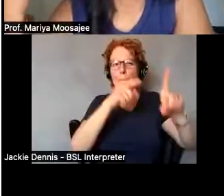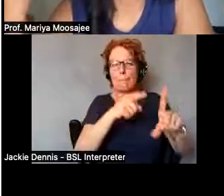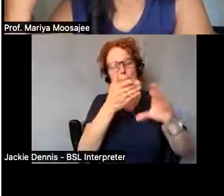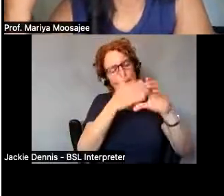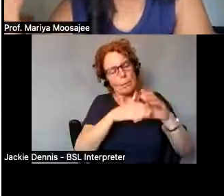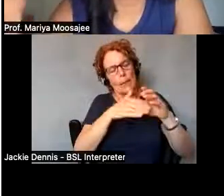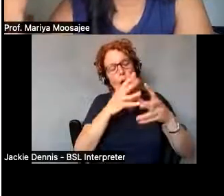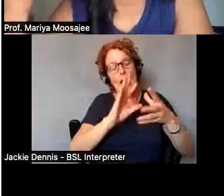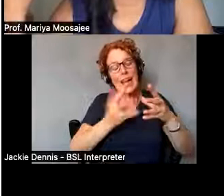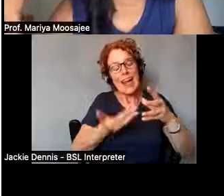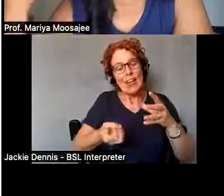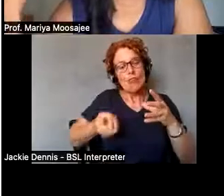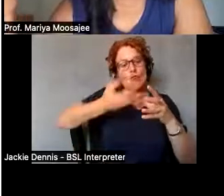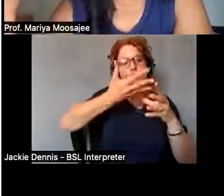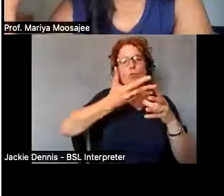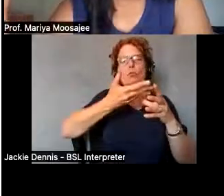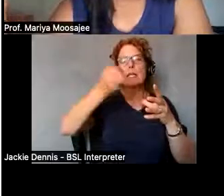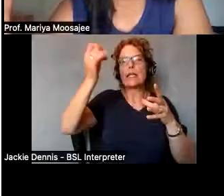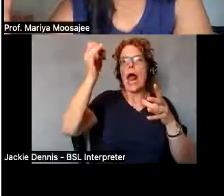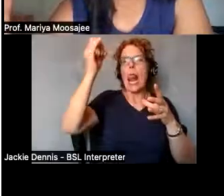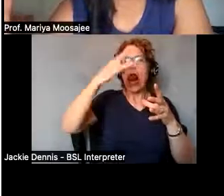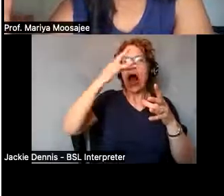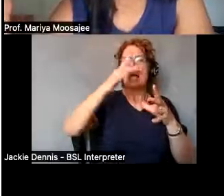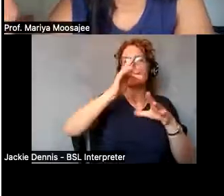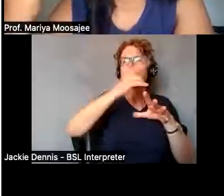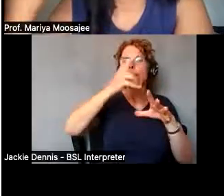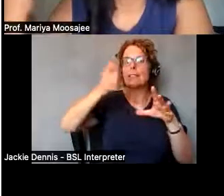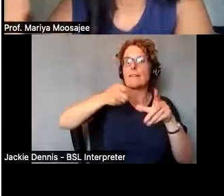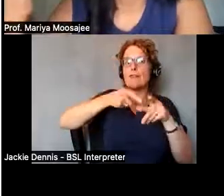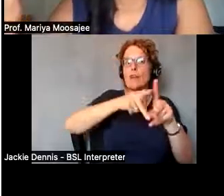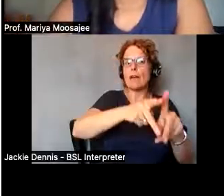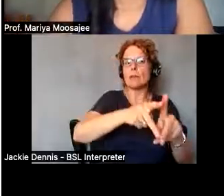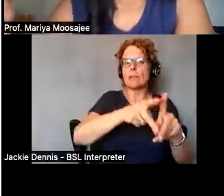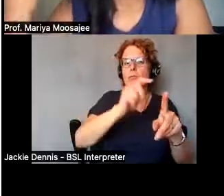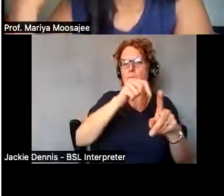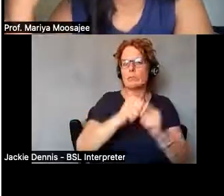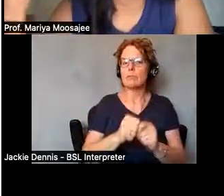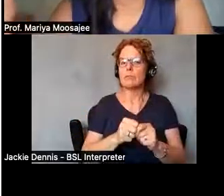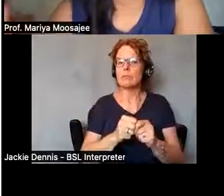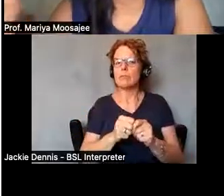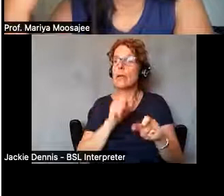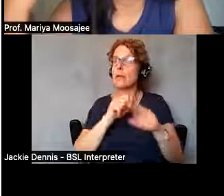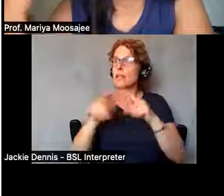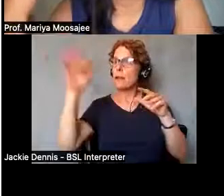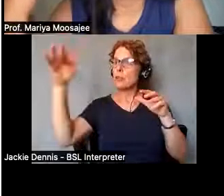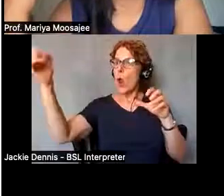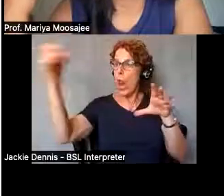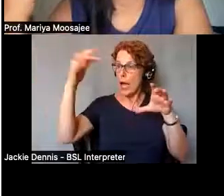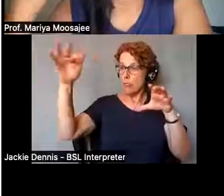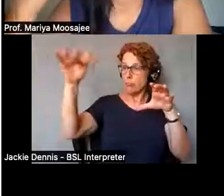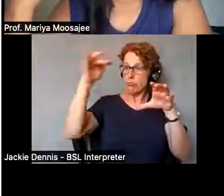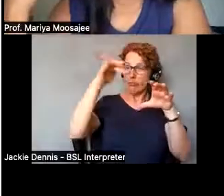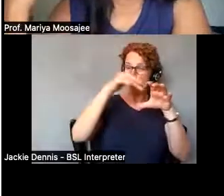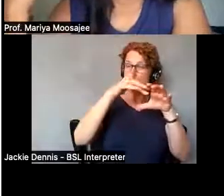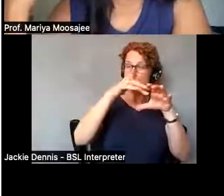light sensitive channel into those remaining cells. So then when a certain wavelength of light enters the eye,